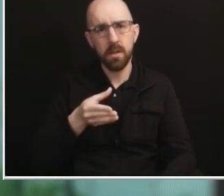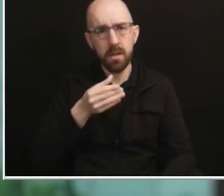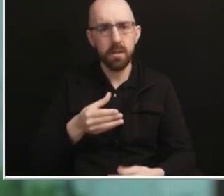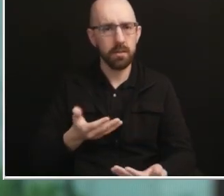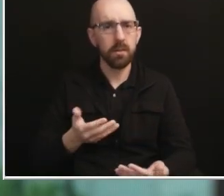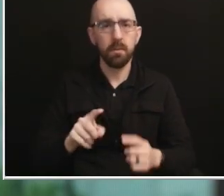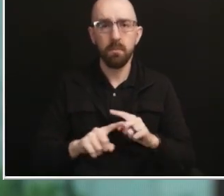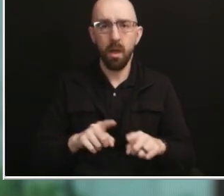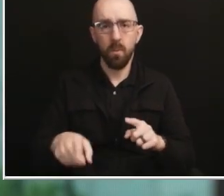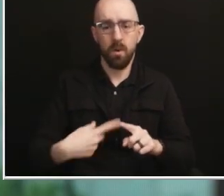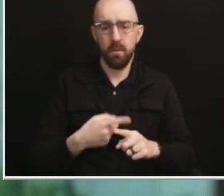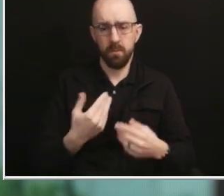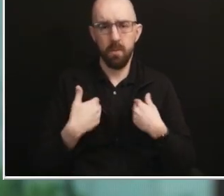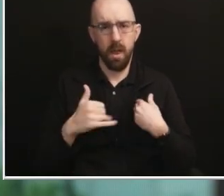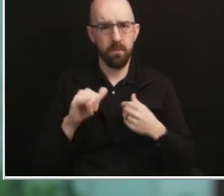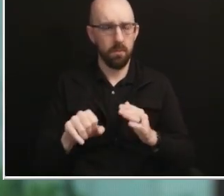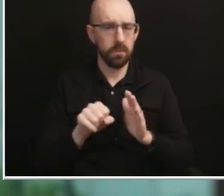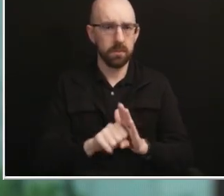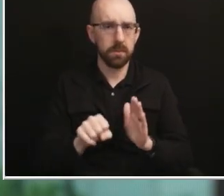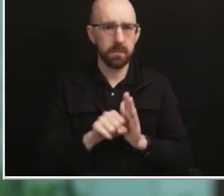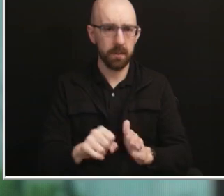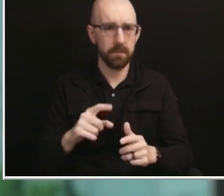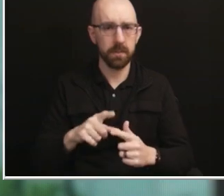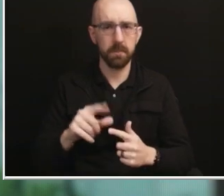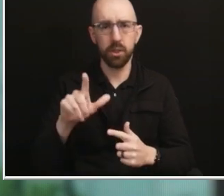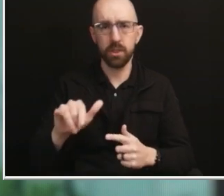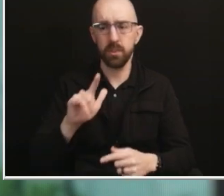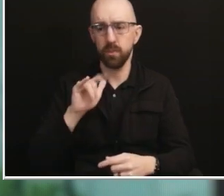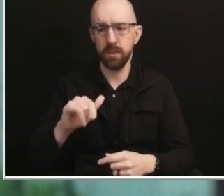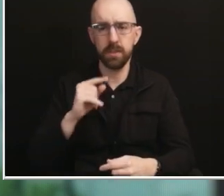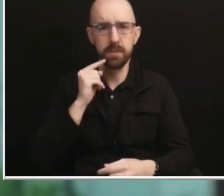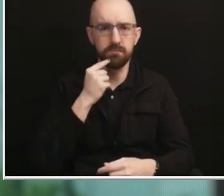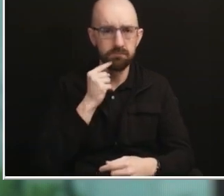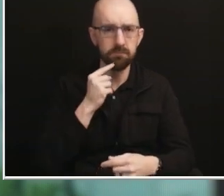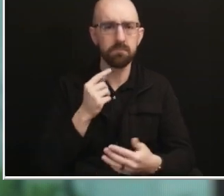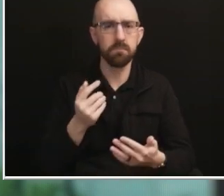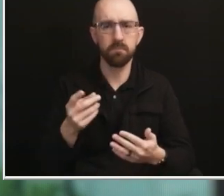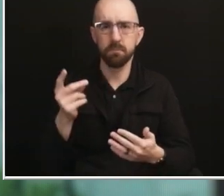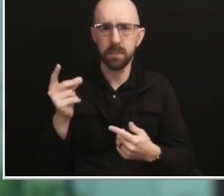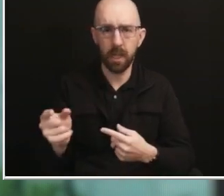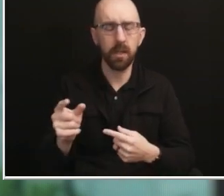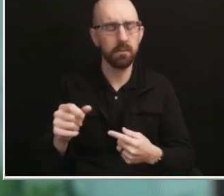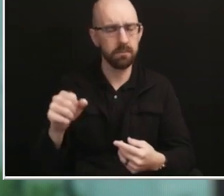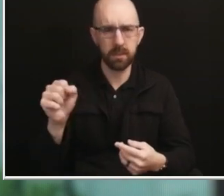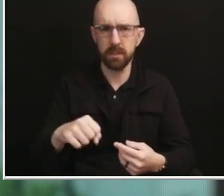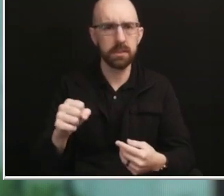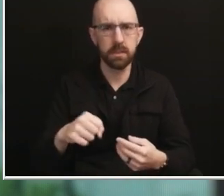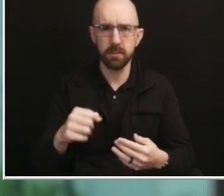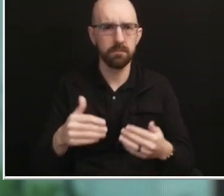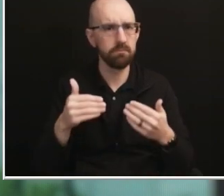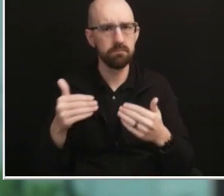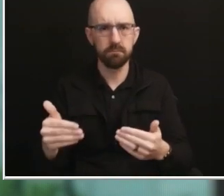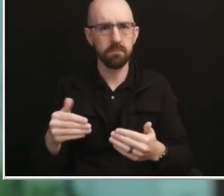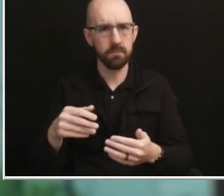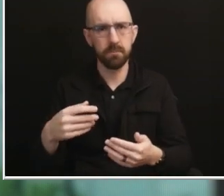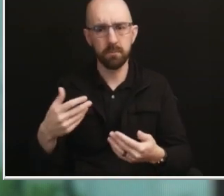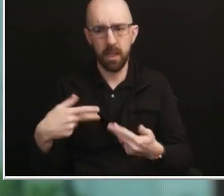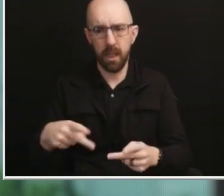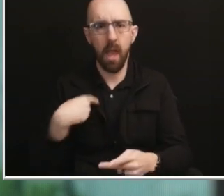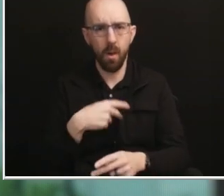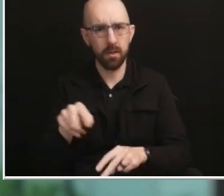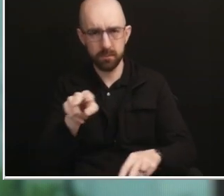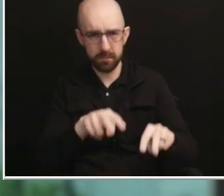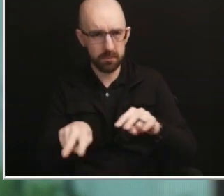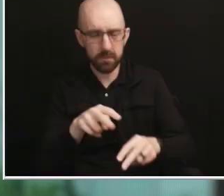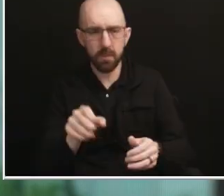these kind of symptoms, especially really severe and sudden, then yes, get in, let us look at you, let us work through it